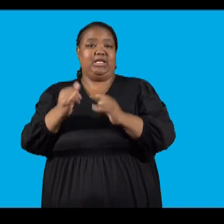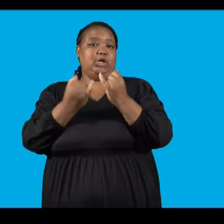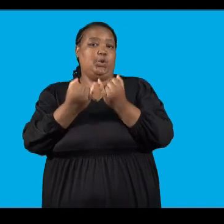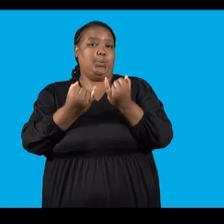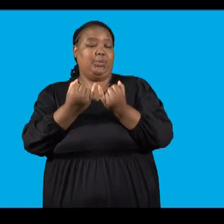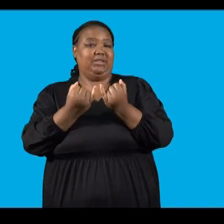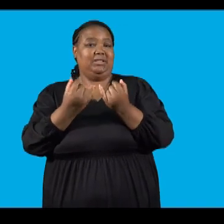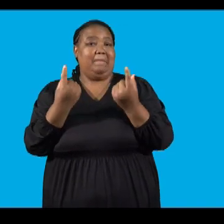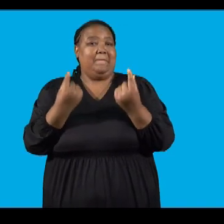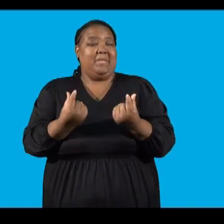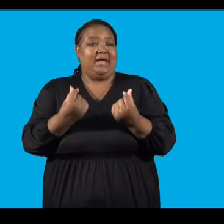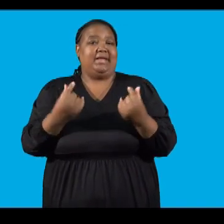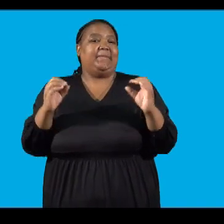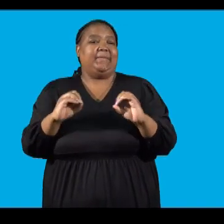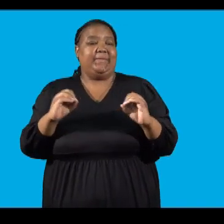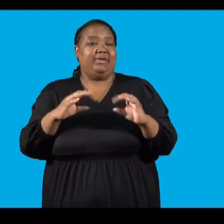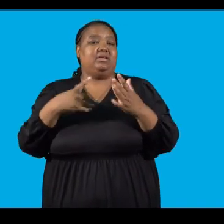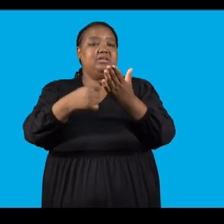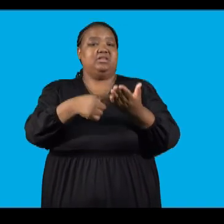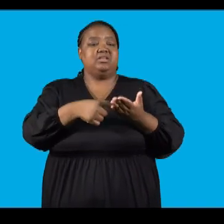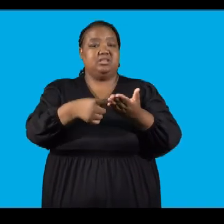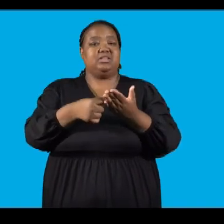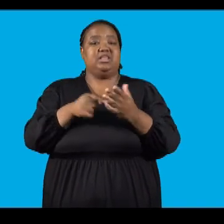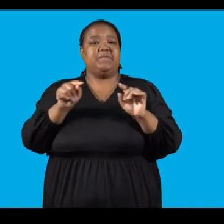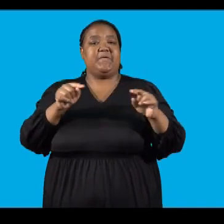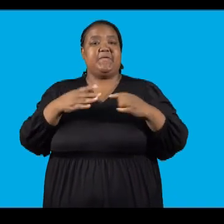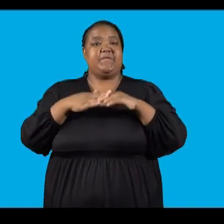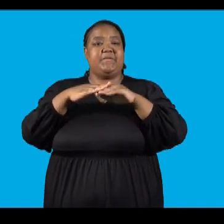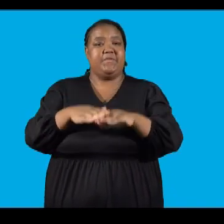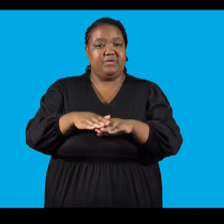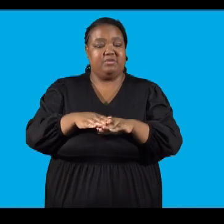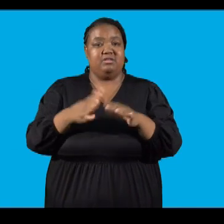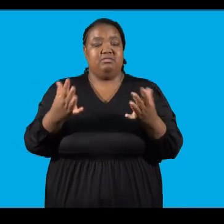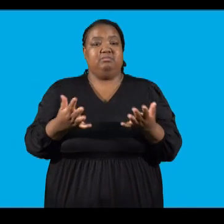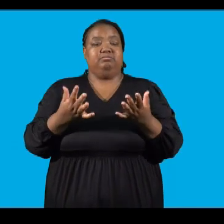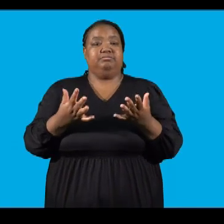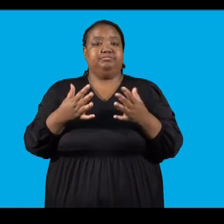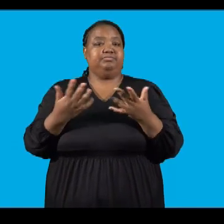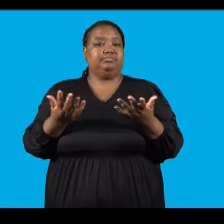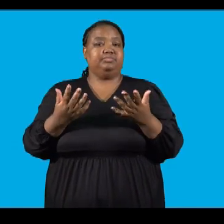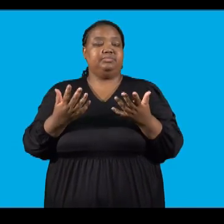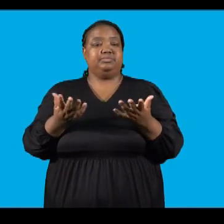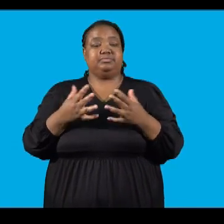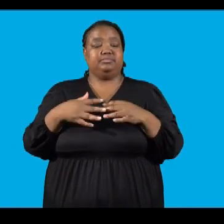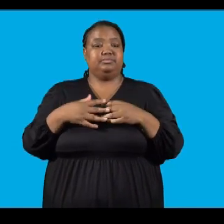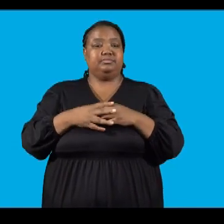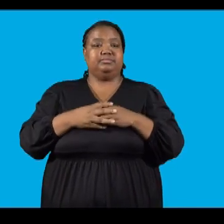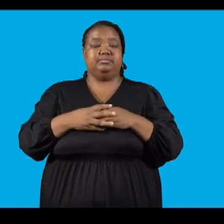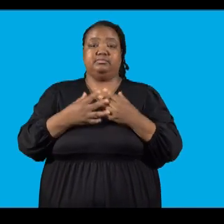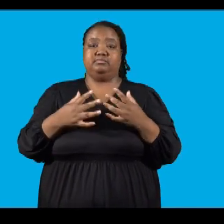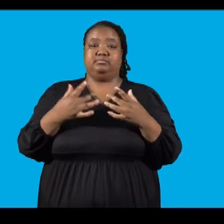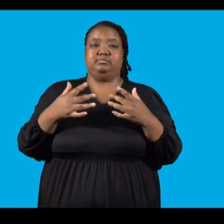price by means of a graph, discussion on collusion, and distinguish